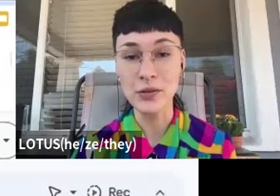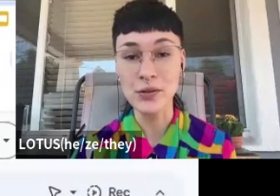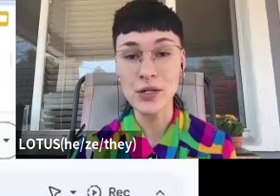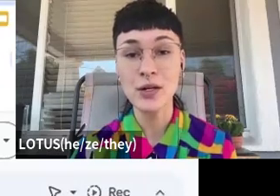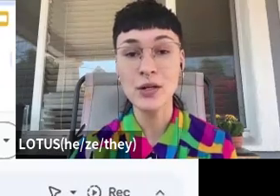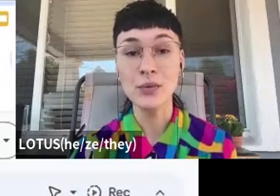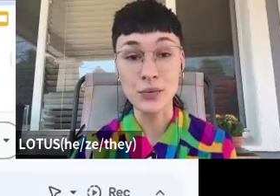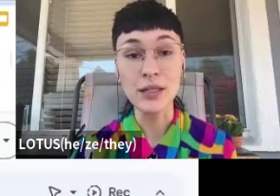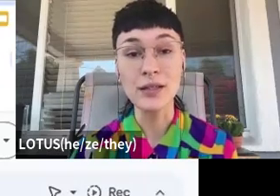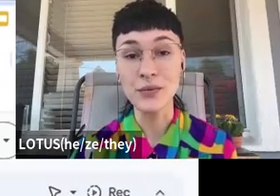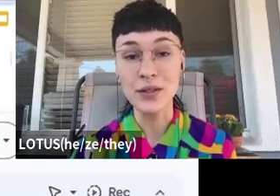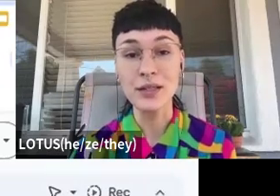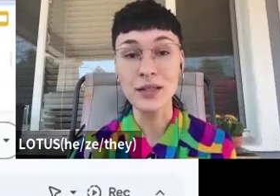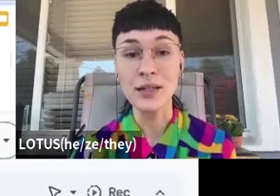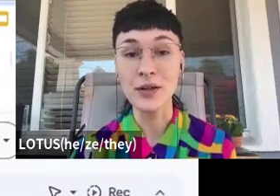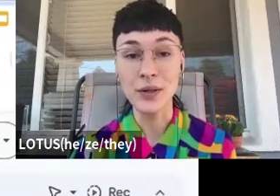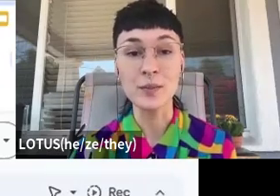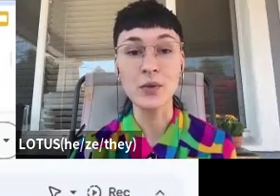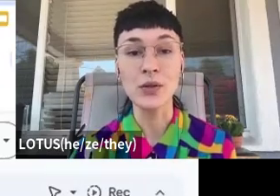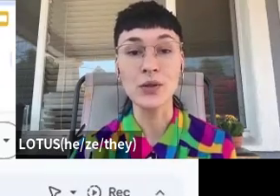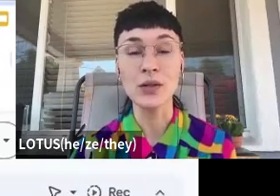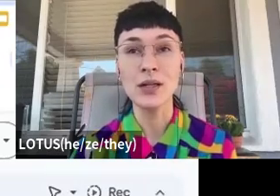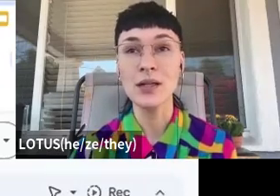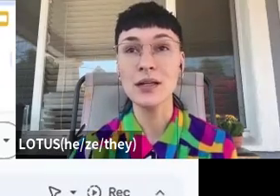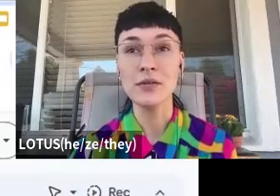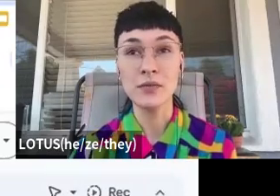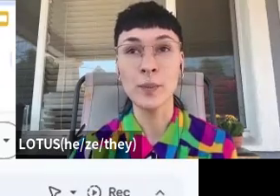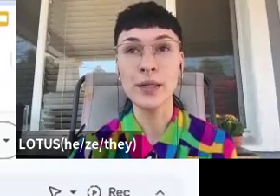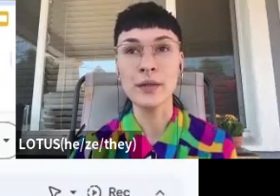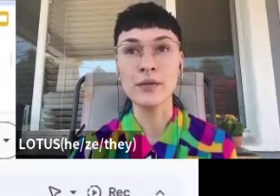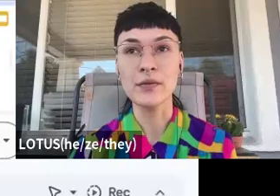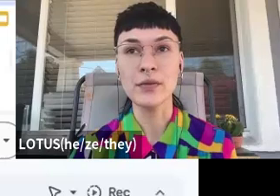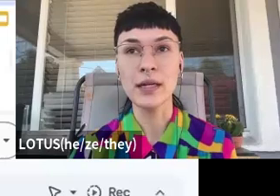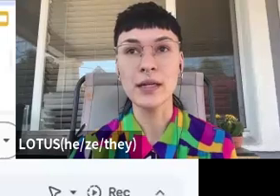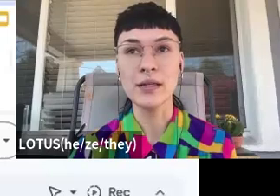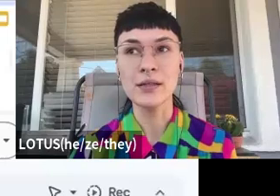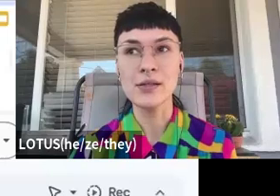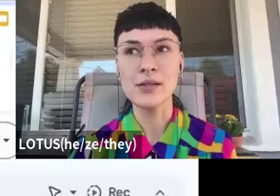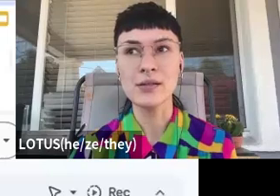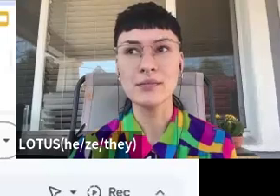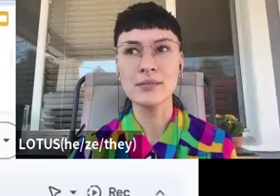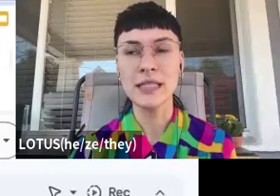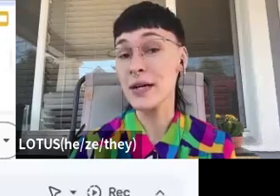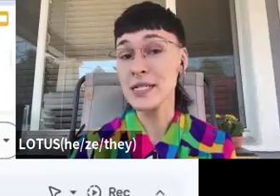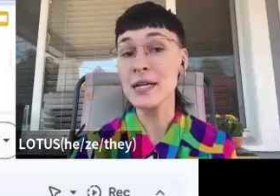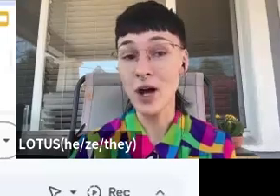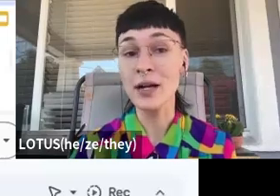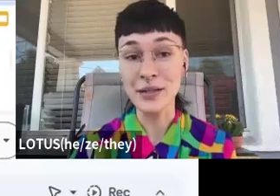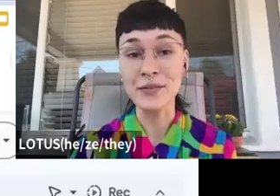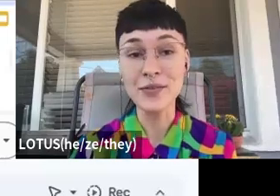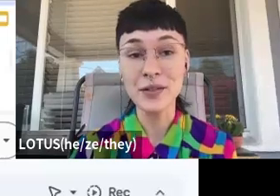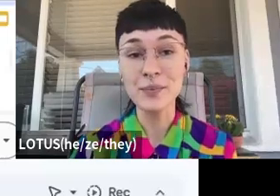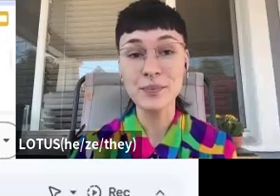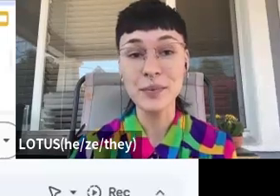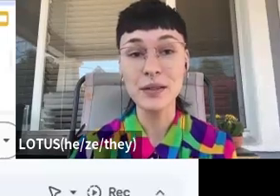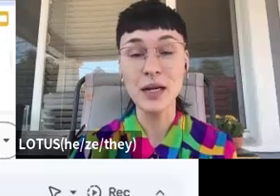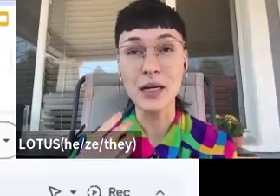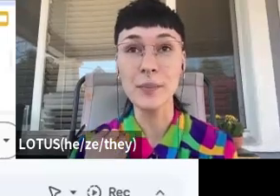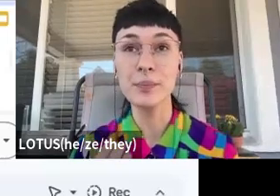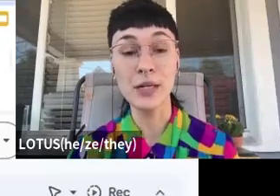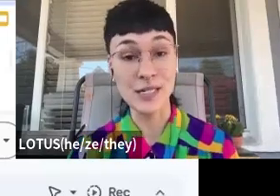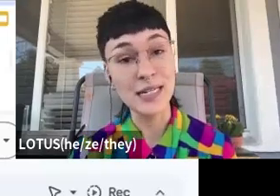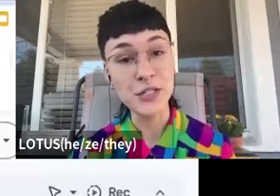be ascertained from the reported discrepancies between doctor and patient testimony at